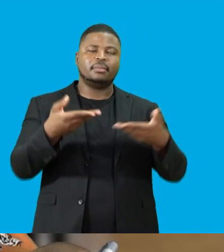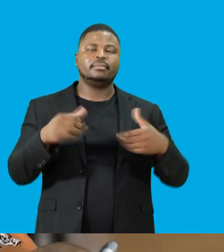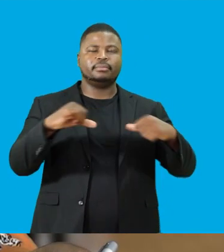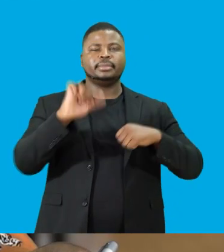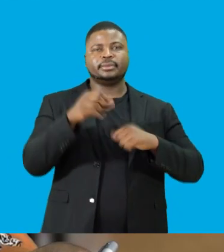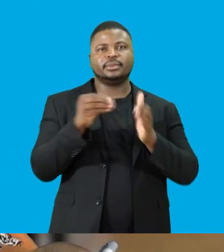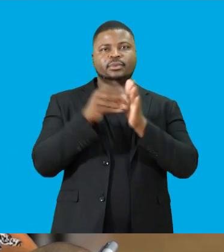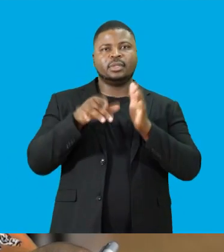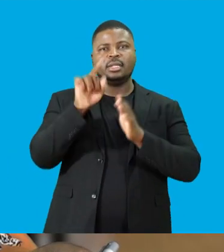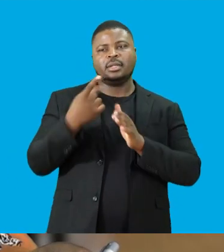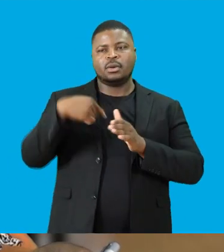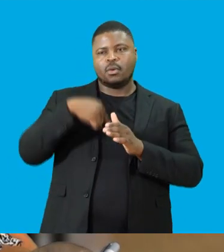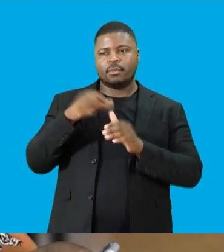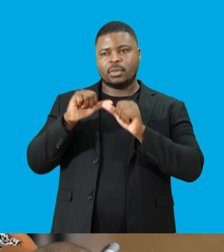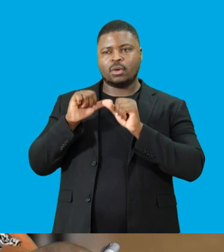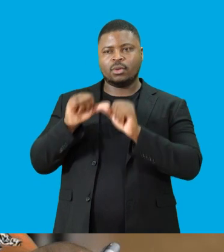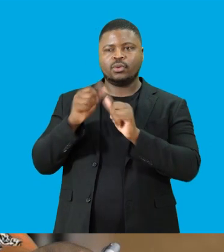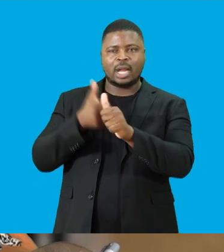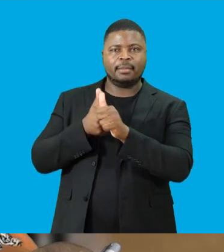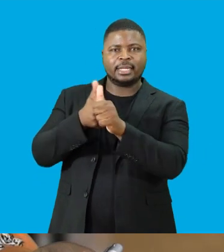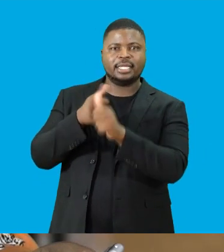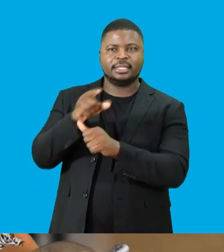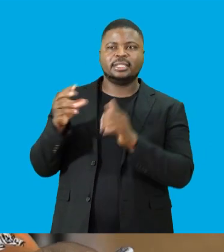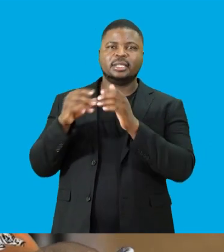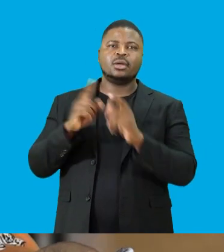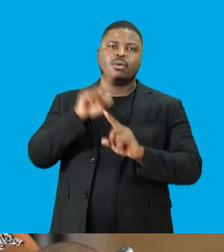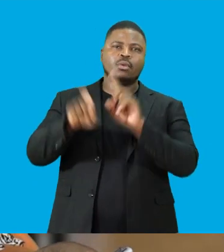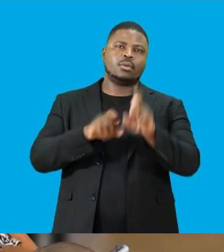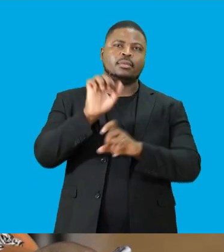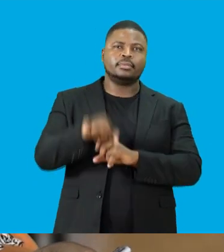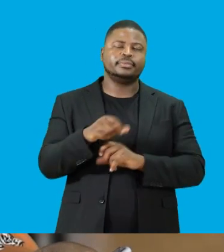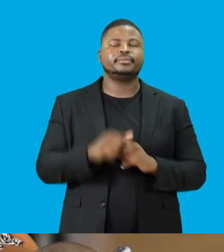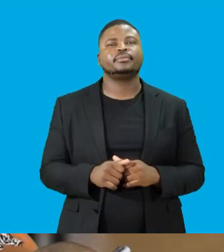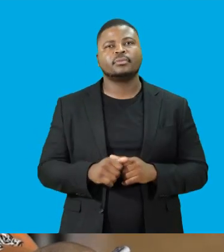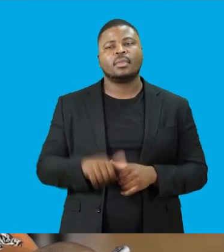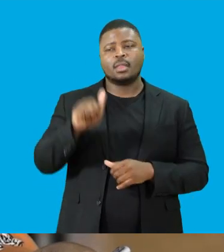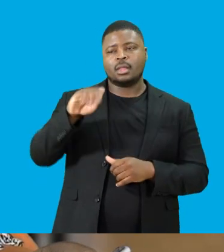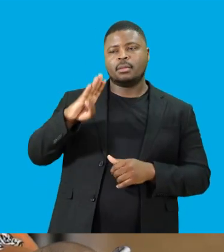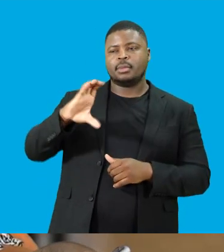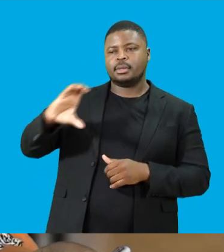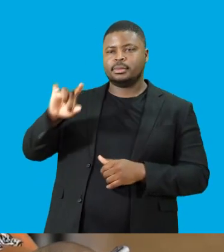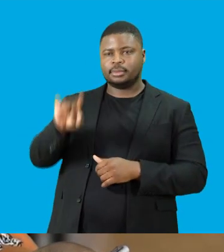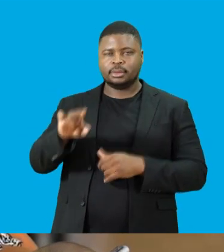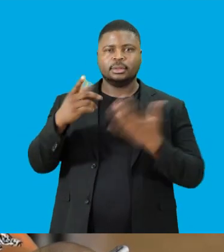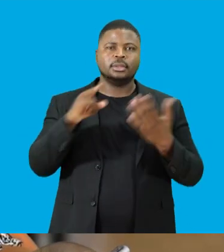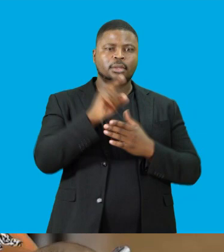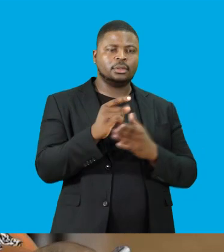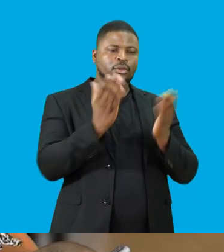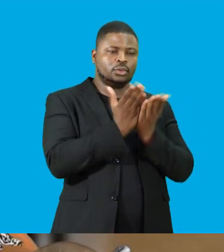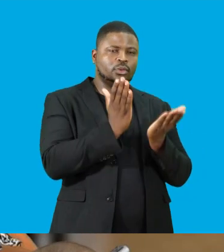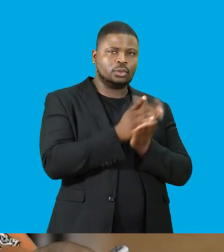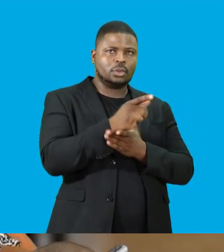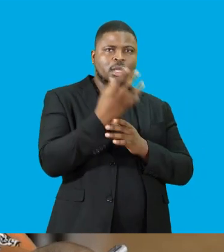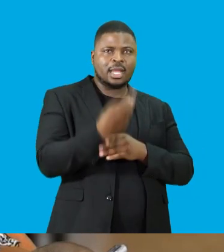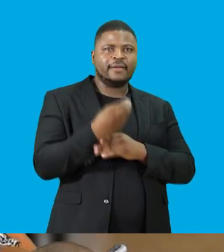Welcome back, learners. Now let's continue with our application questions. Question 1 says, ABC school organized a trip